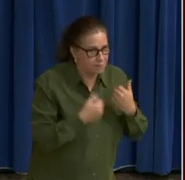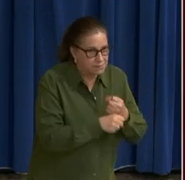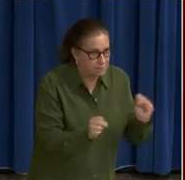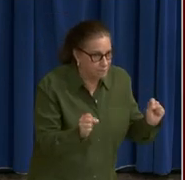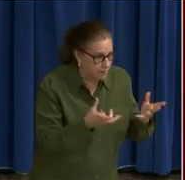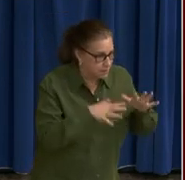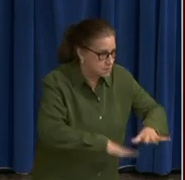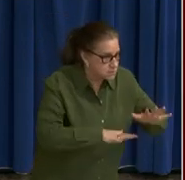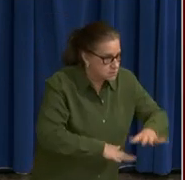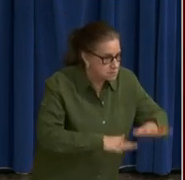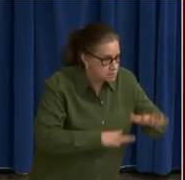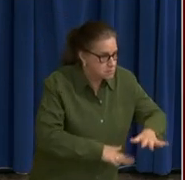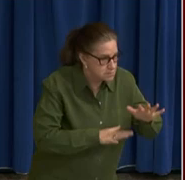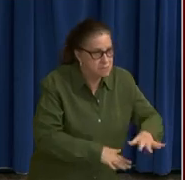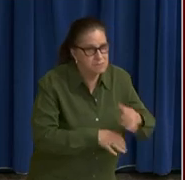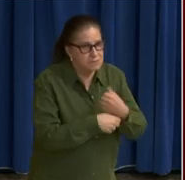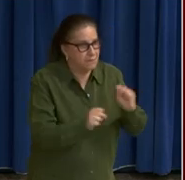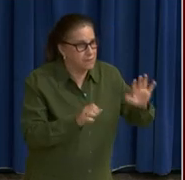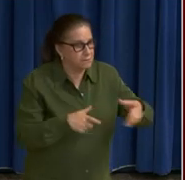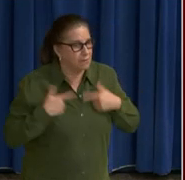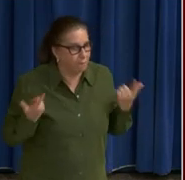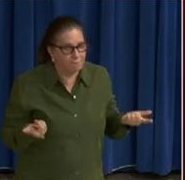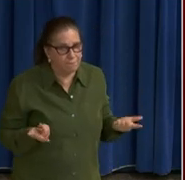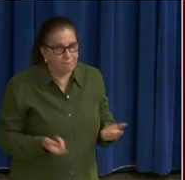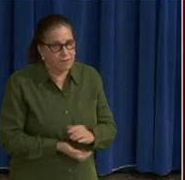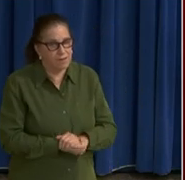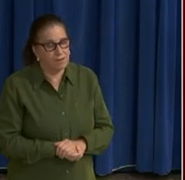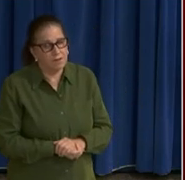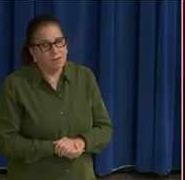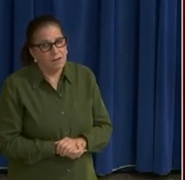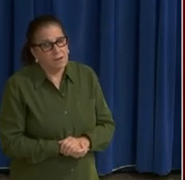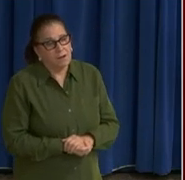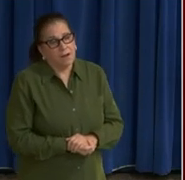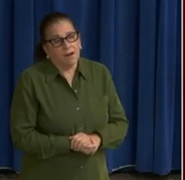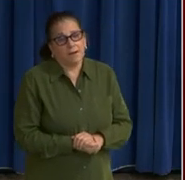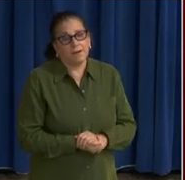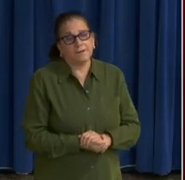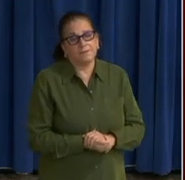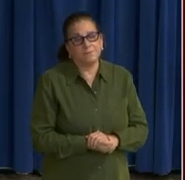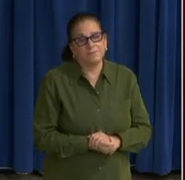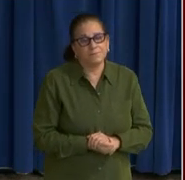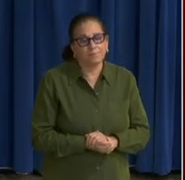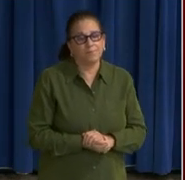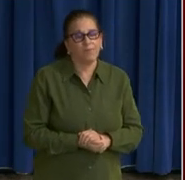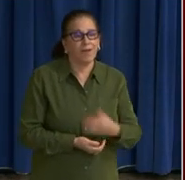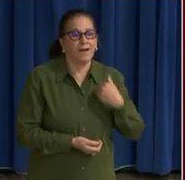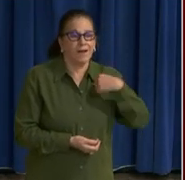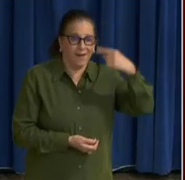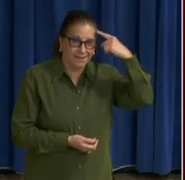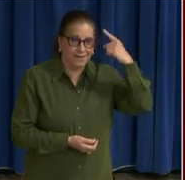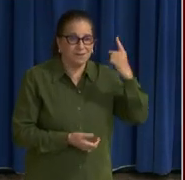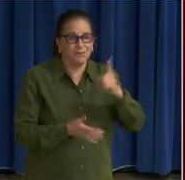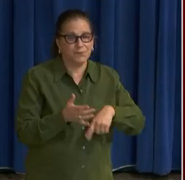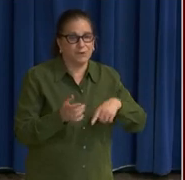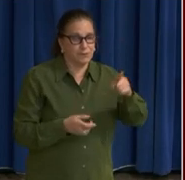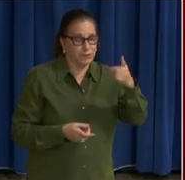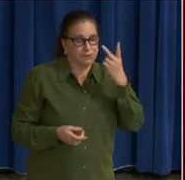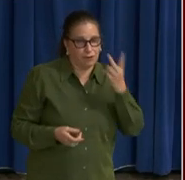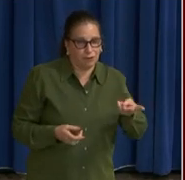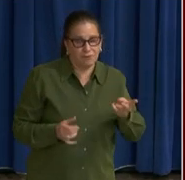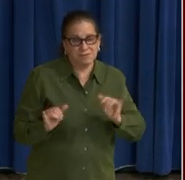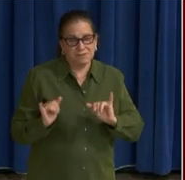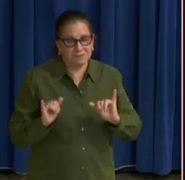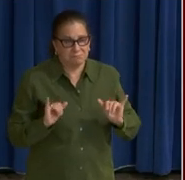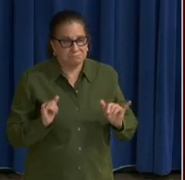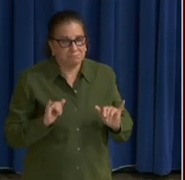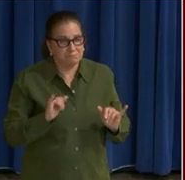impression of what you saw is consistent with mine, that the officer was concerned about finding the weapon. There were